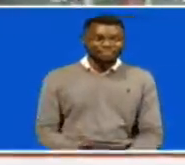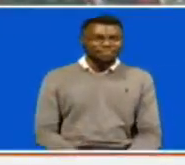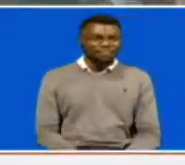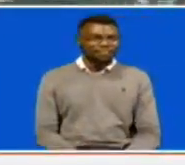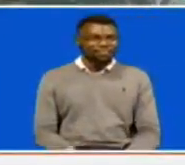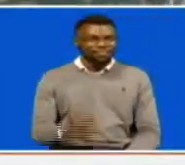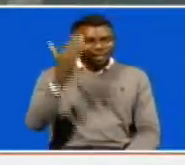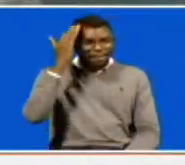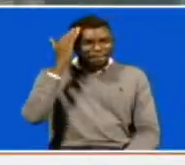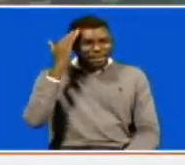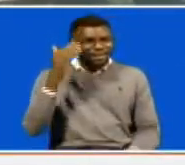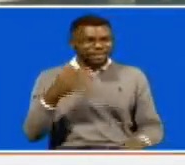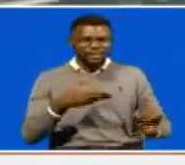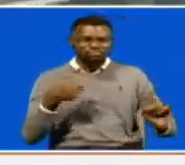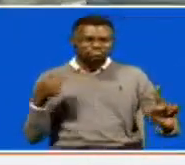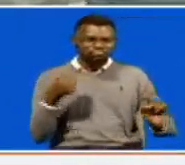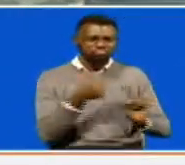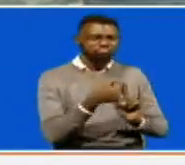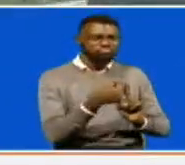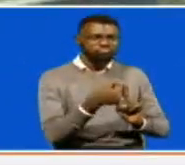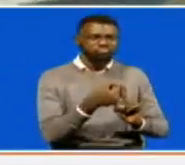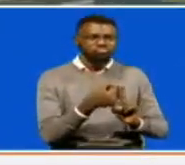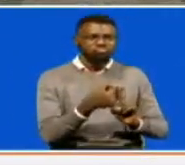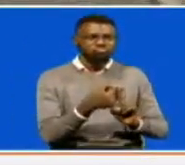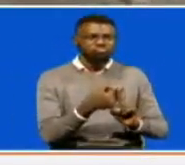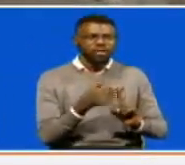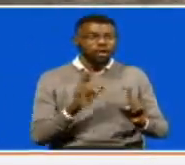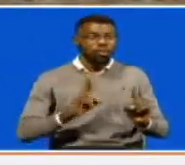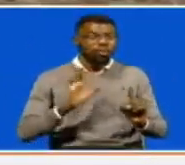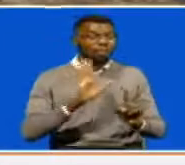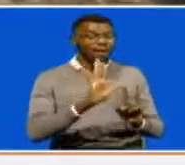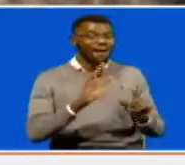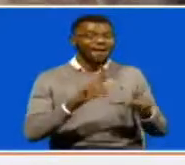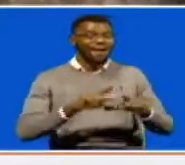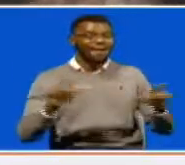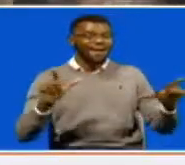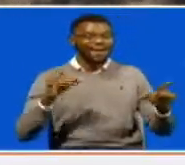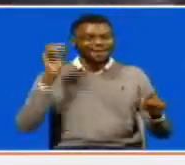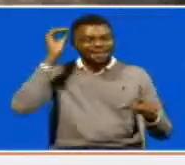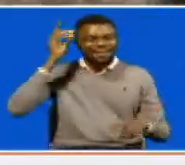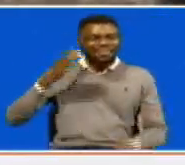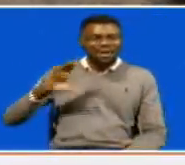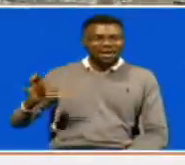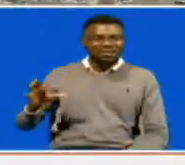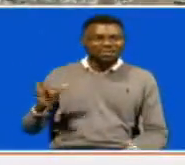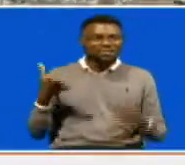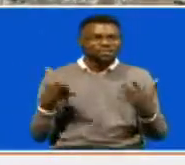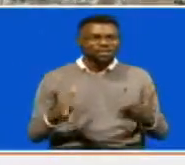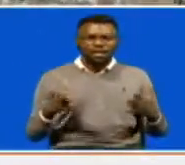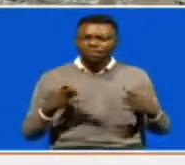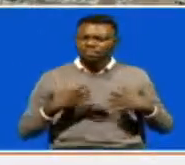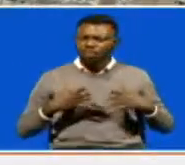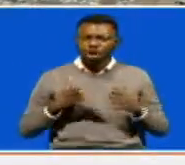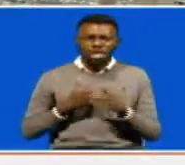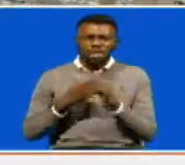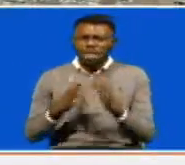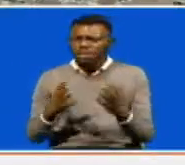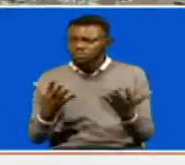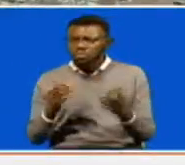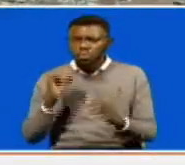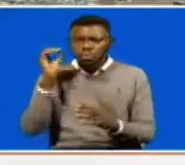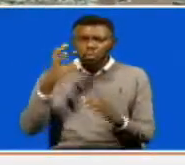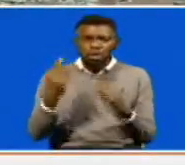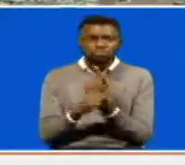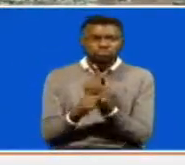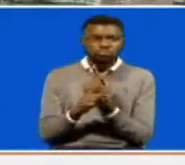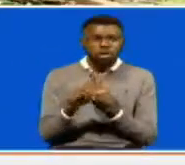The Monday's invasion into immediate former President Uhuru Kenyatta's Northlands farm in Kiambu County has divided leaders in the region. While